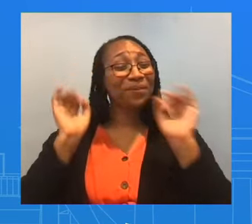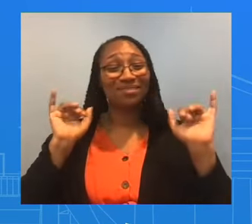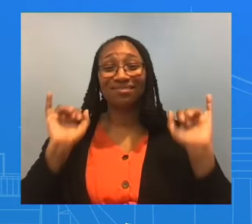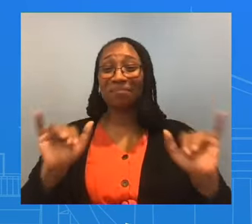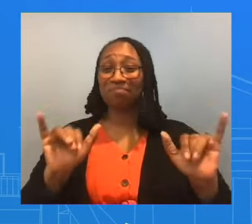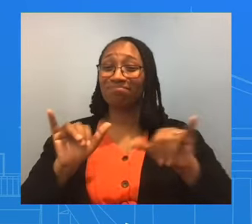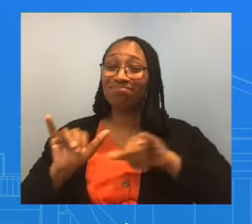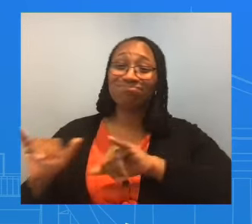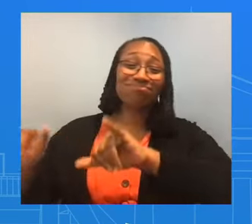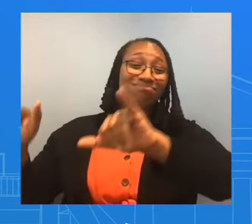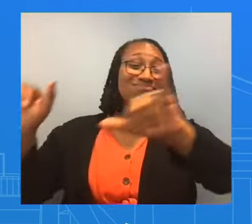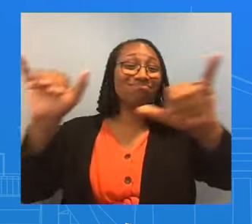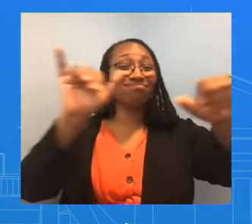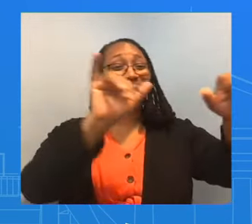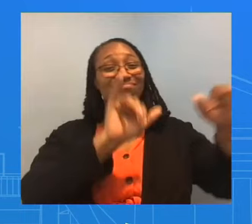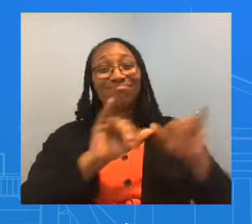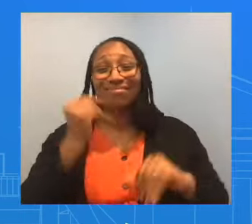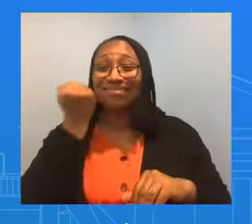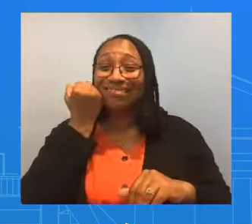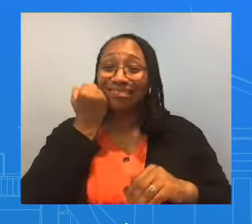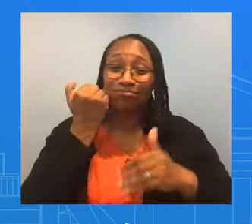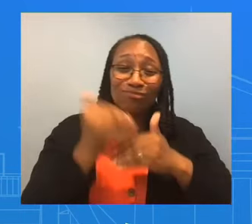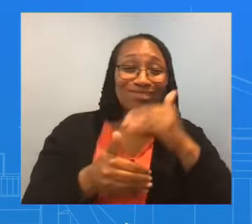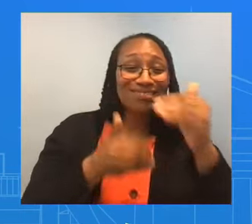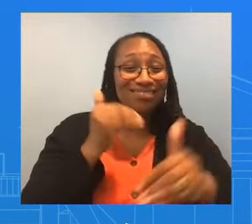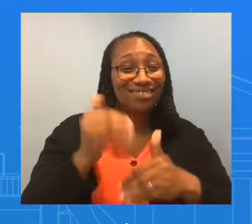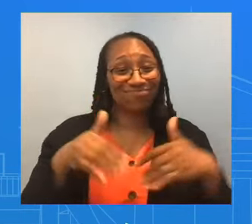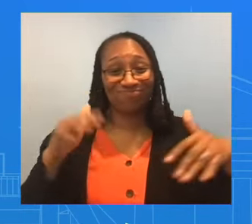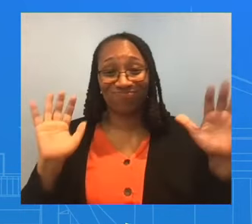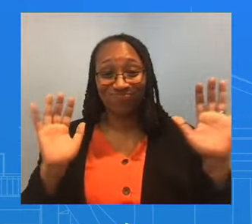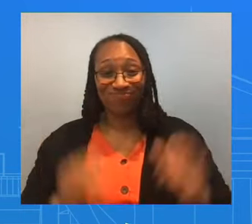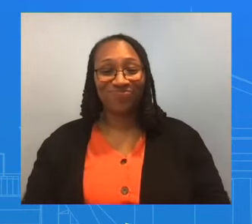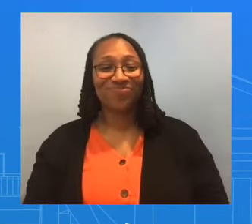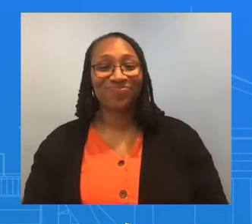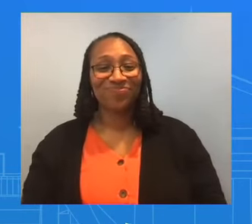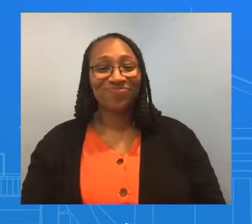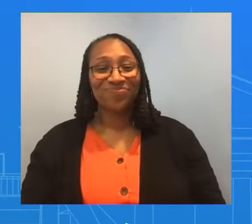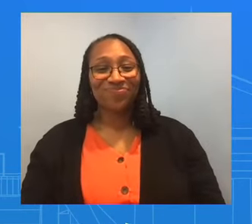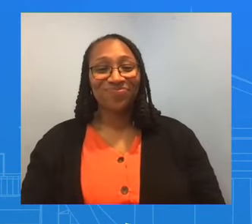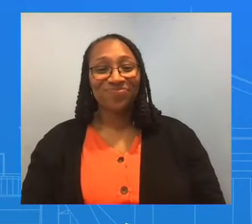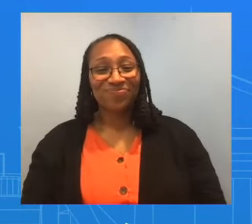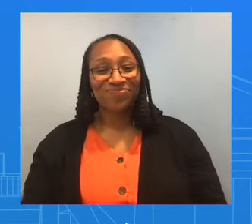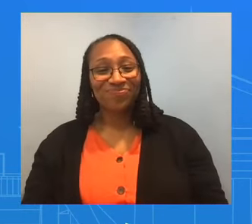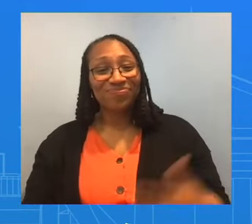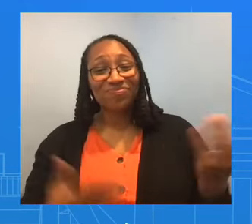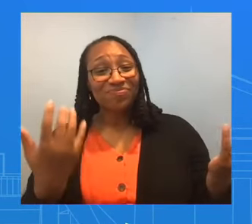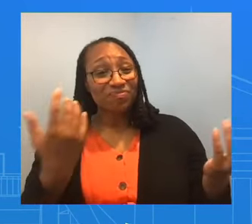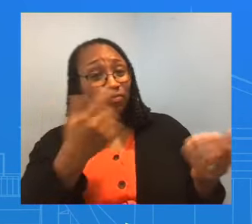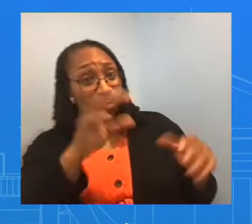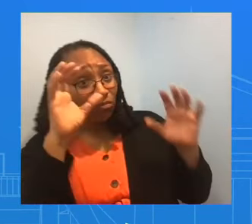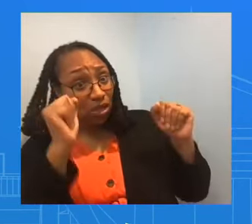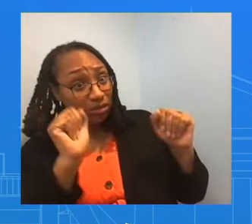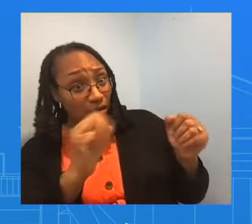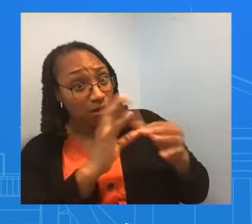was complete. Is he allowed to talk after the procedure? Honestly, I have not spoken to the president, so I cannot say if he's...